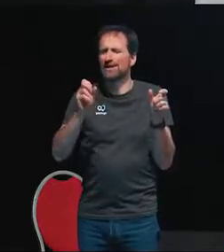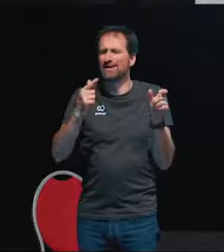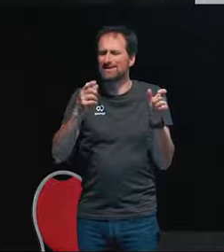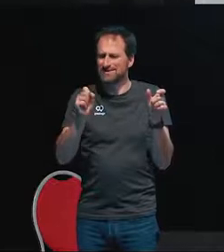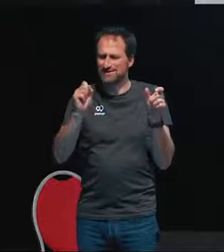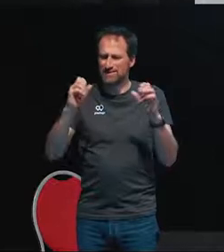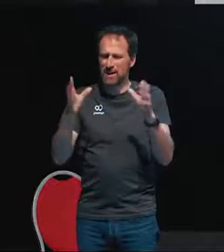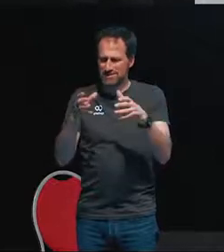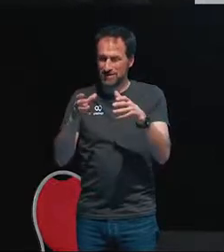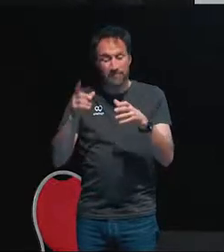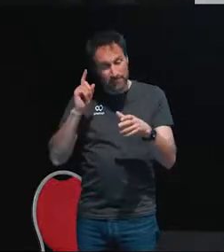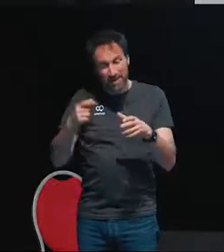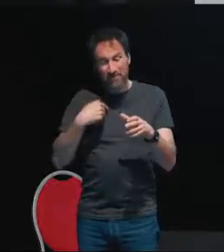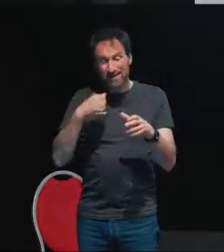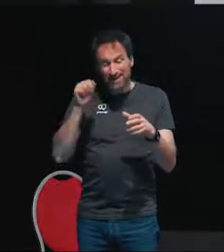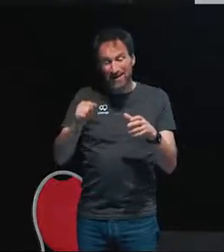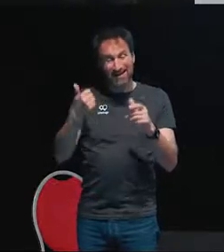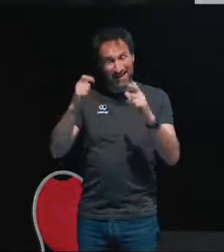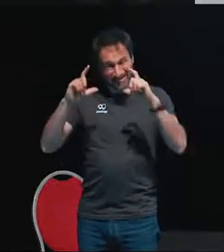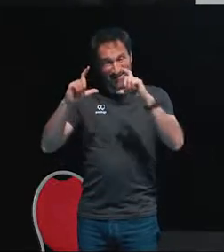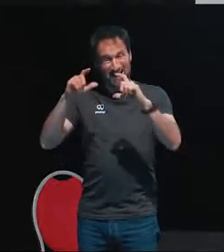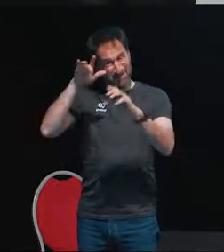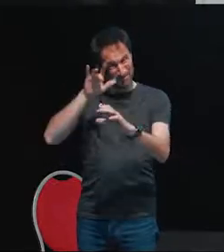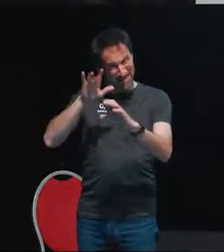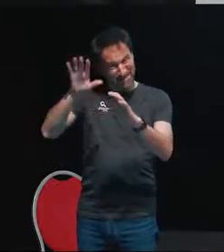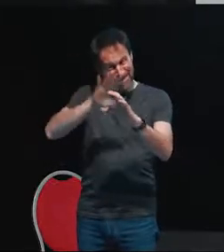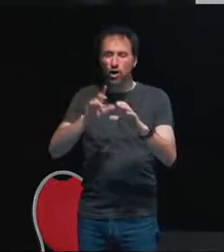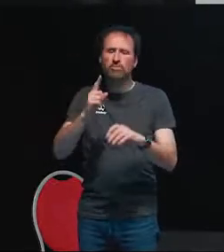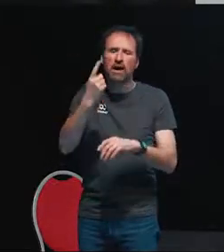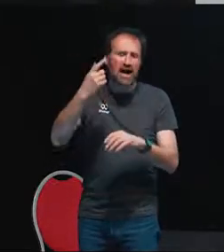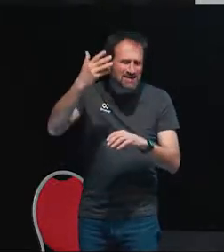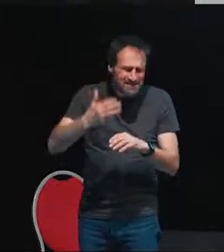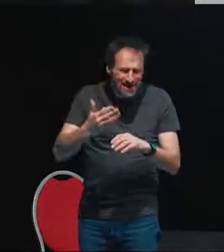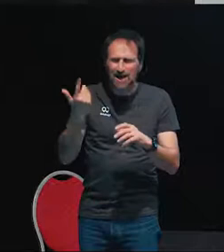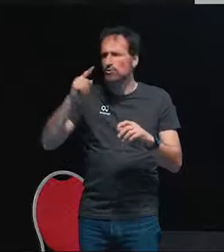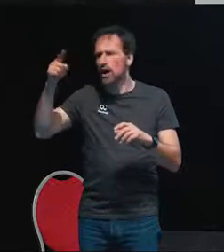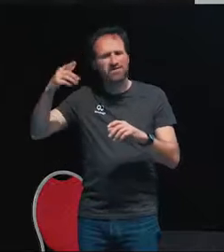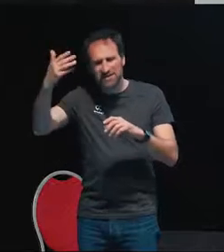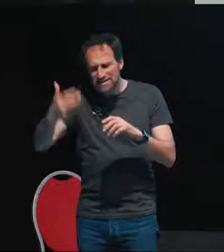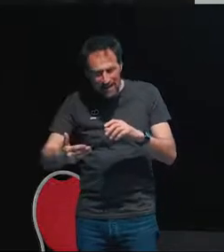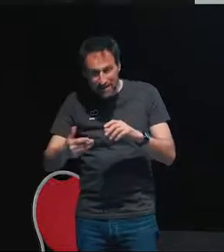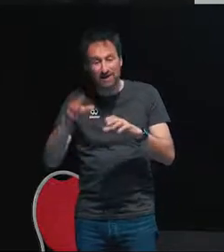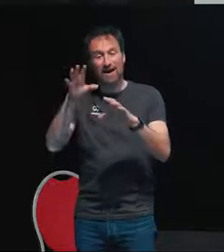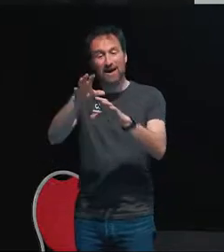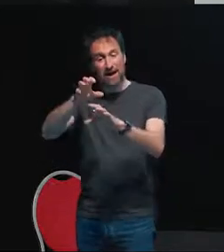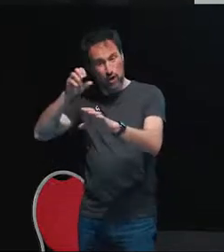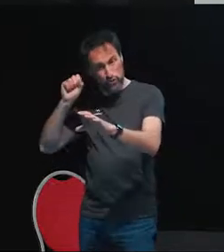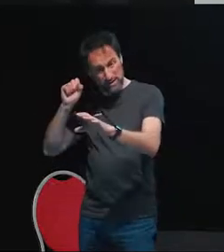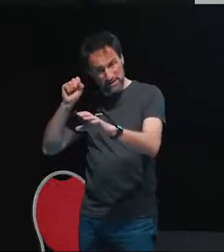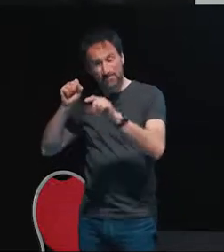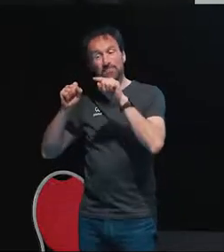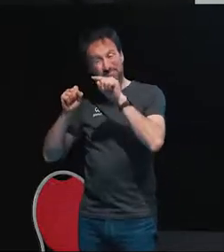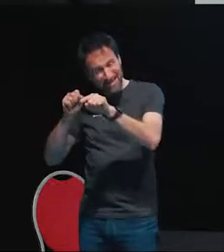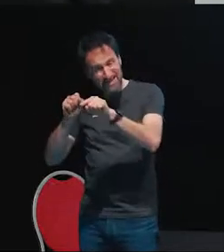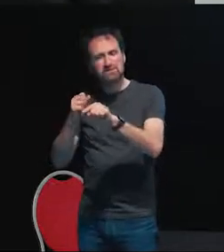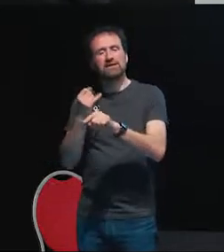can take out a part in the middle whether it's one page or another page and I can make this independently deployable